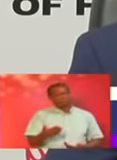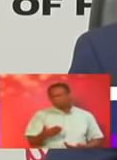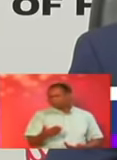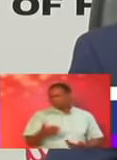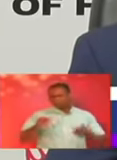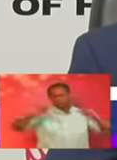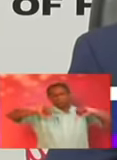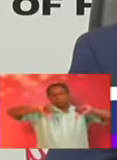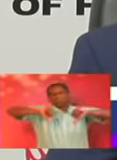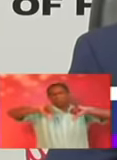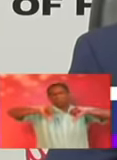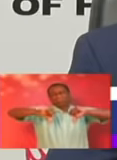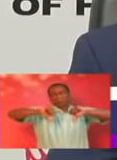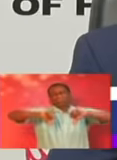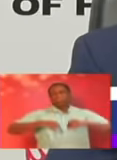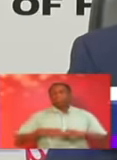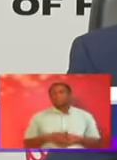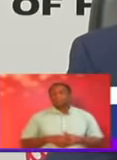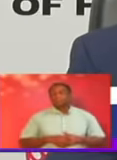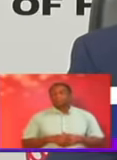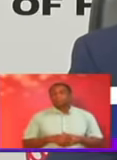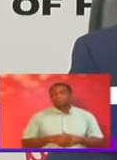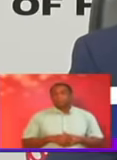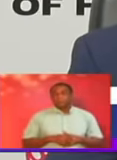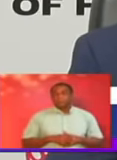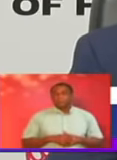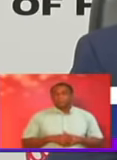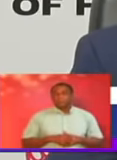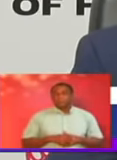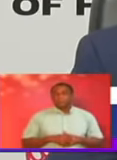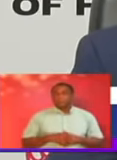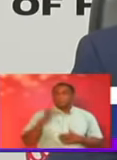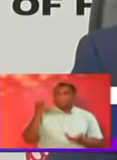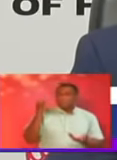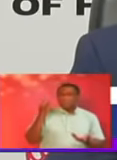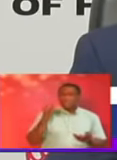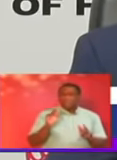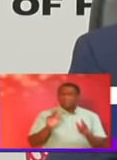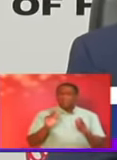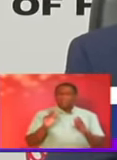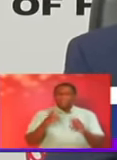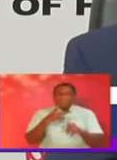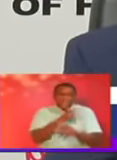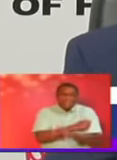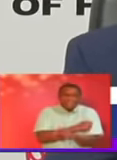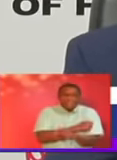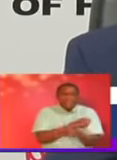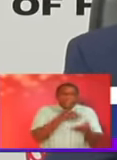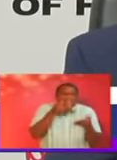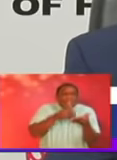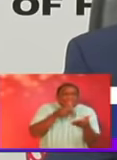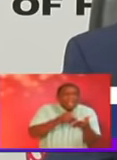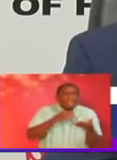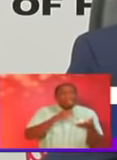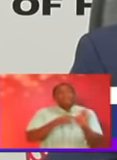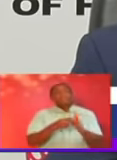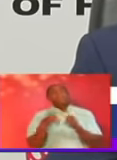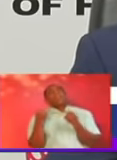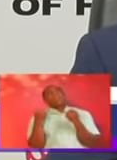the vaccines are now within walking distance, it is free. You don't have to line up. You don't have